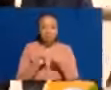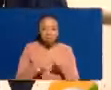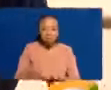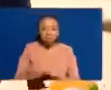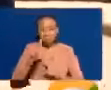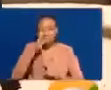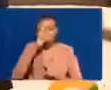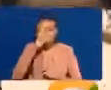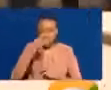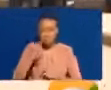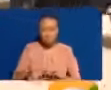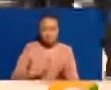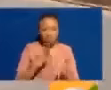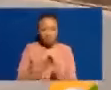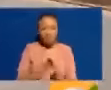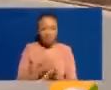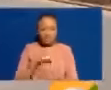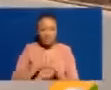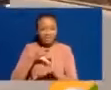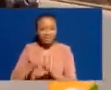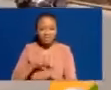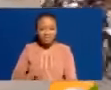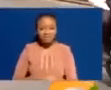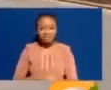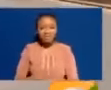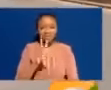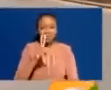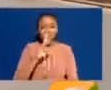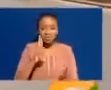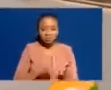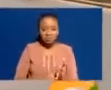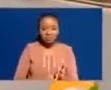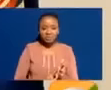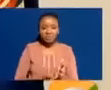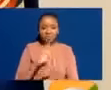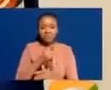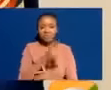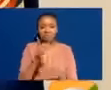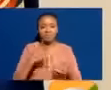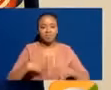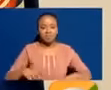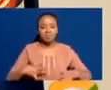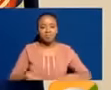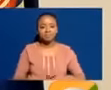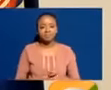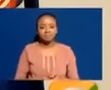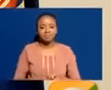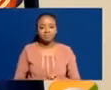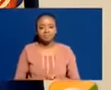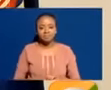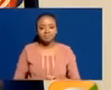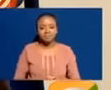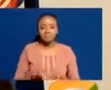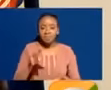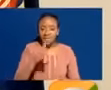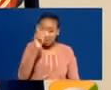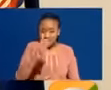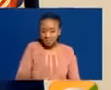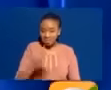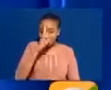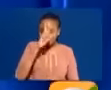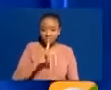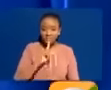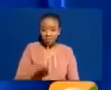Kimilu confirming that they have received two reports from members of the public. Nairobi Regional Police Commander